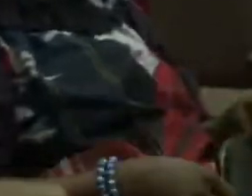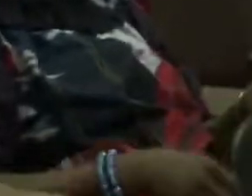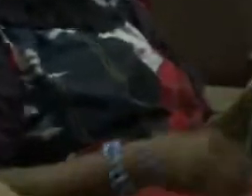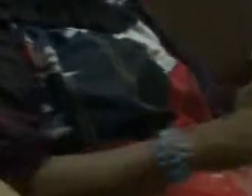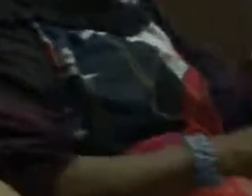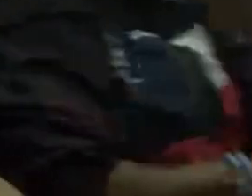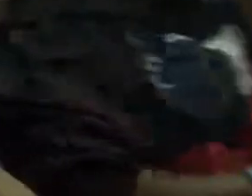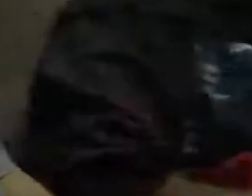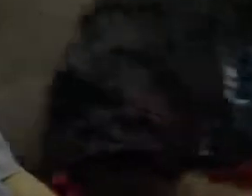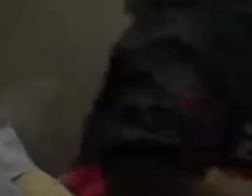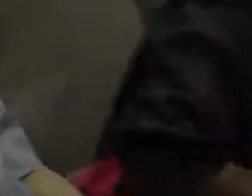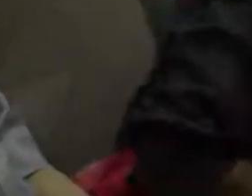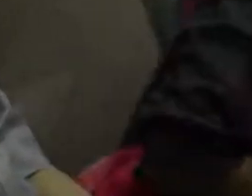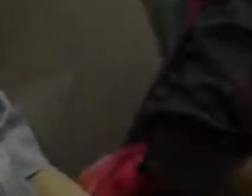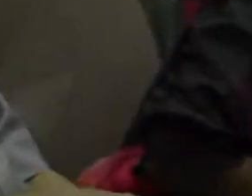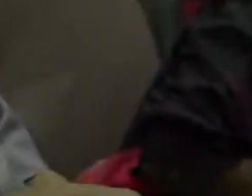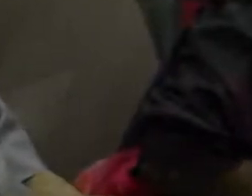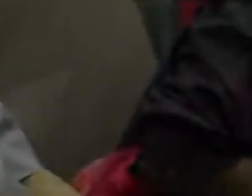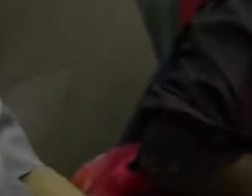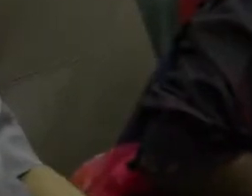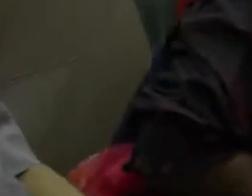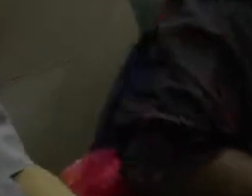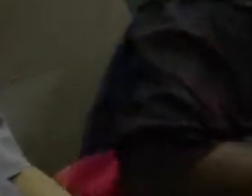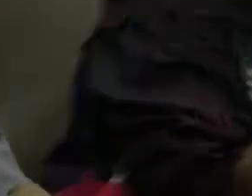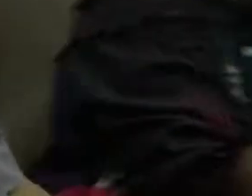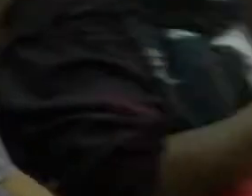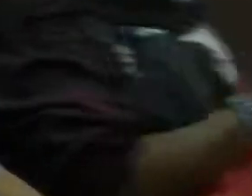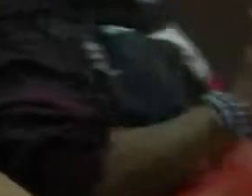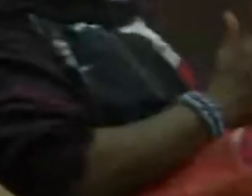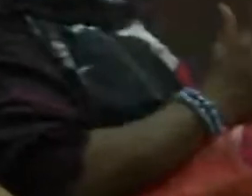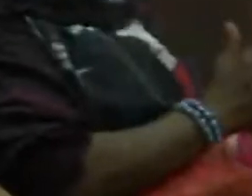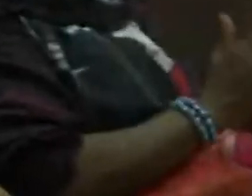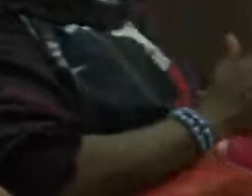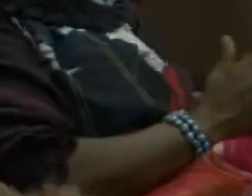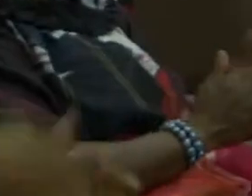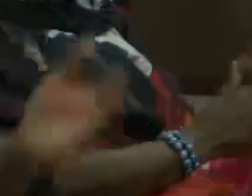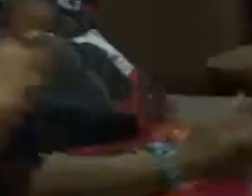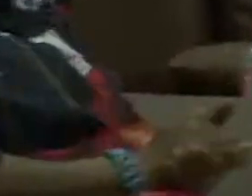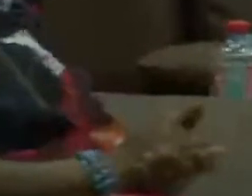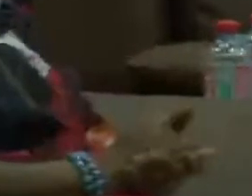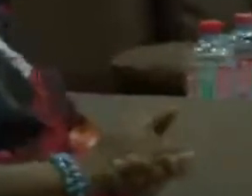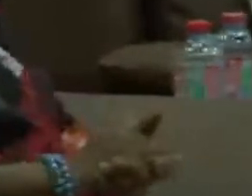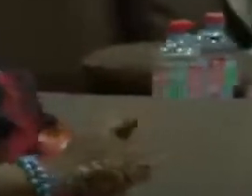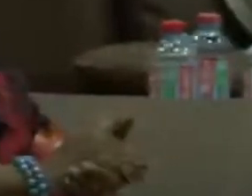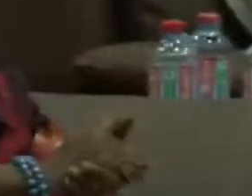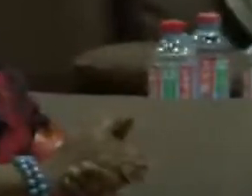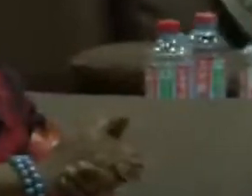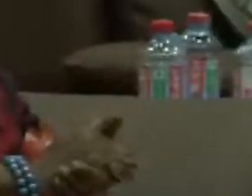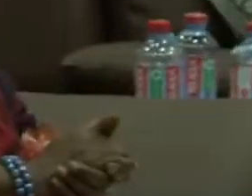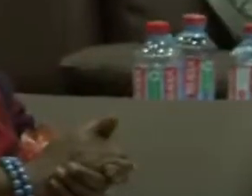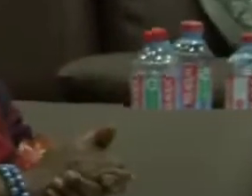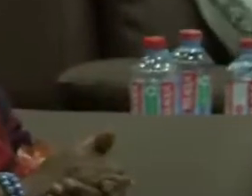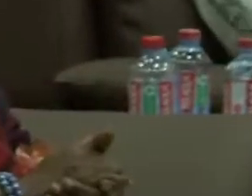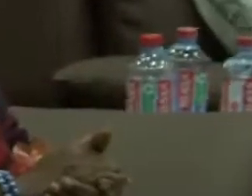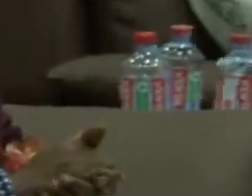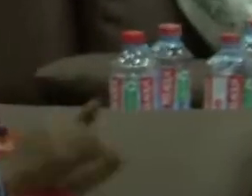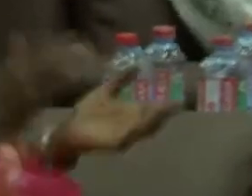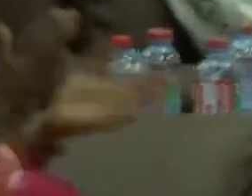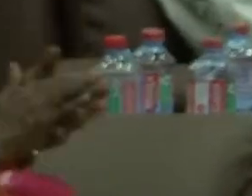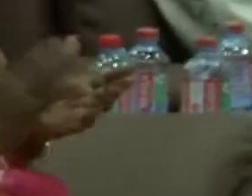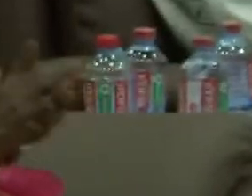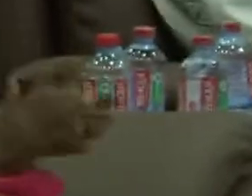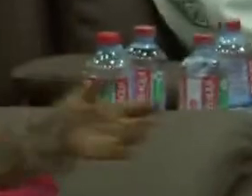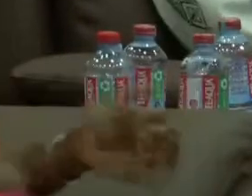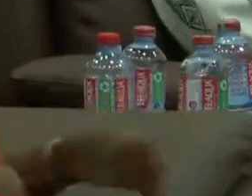Thank you so much, Hewale Sounds. Once again, let's hear it for them. Remember, we are live on the Joy News channel. We are